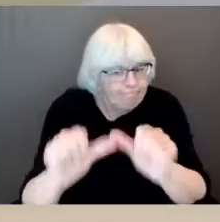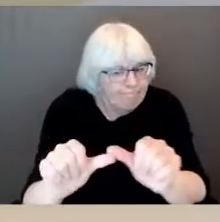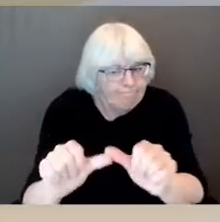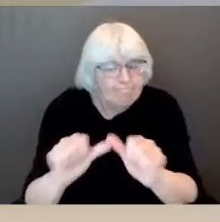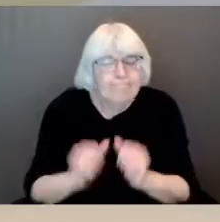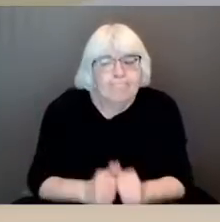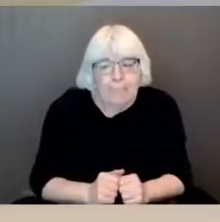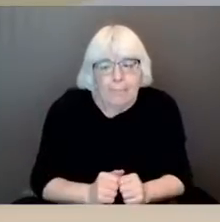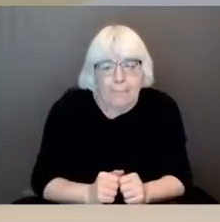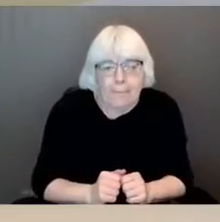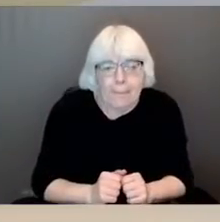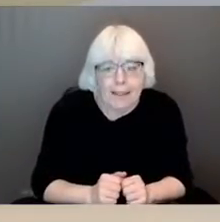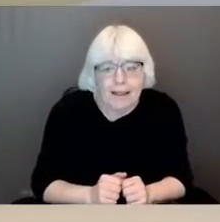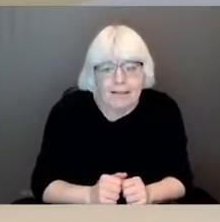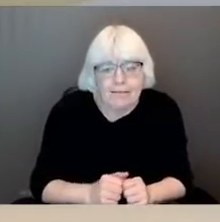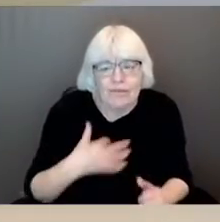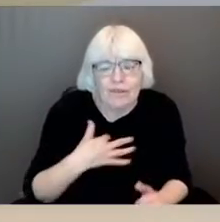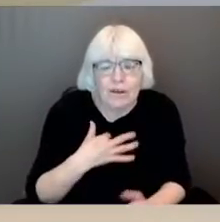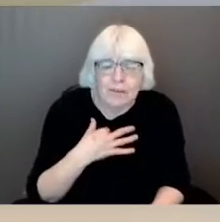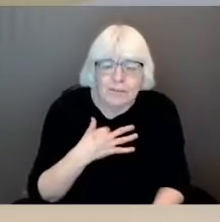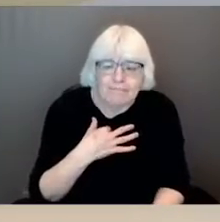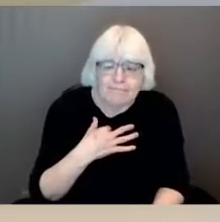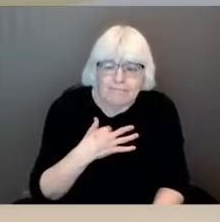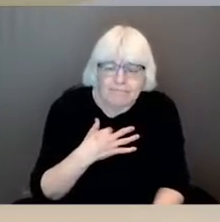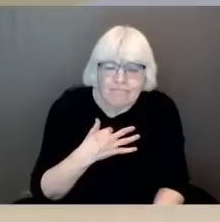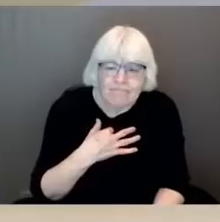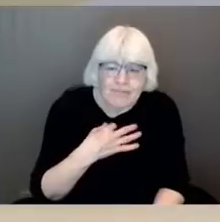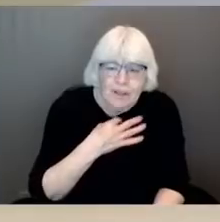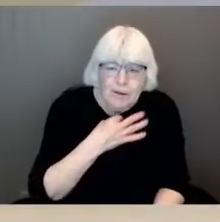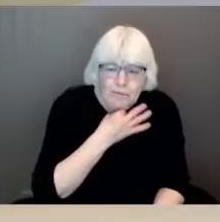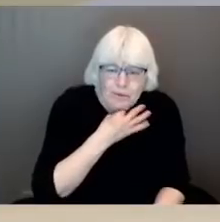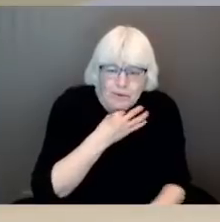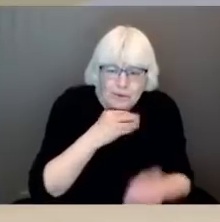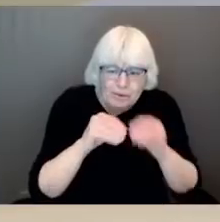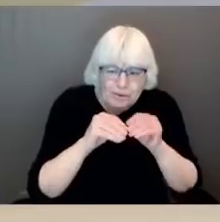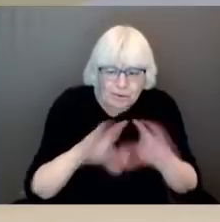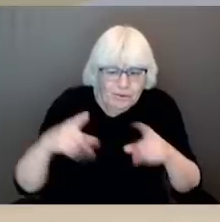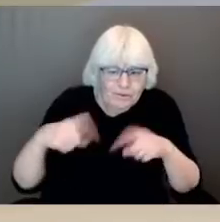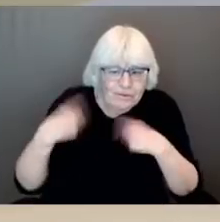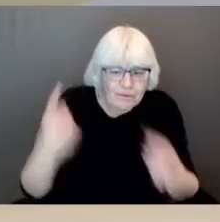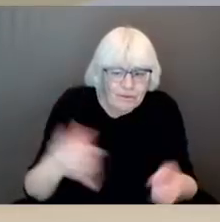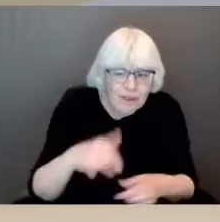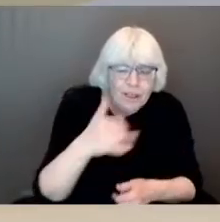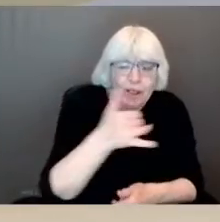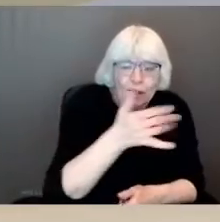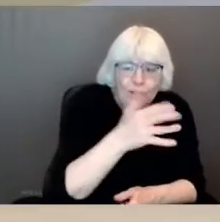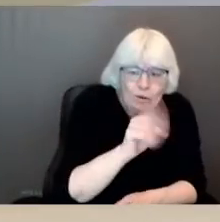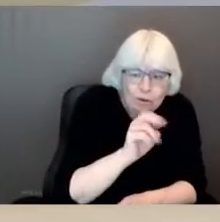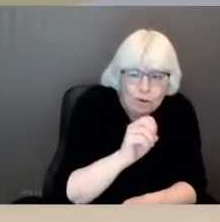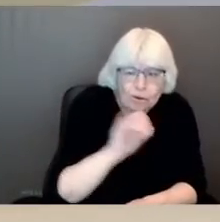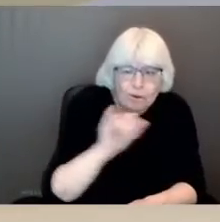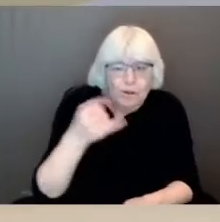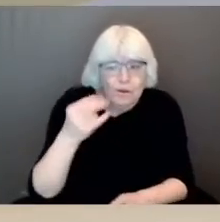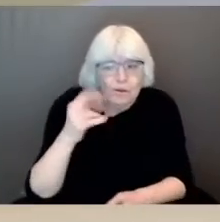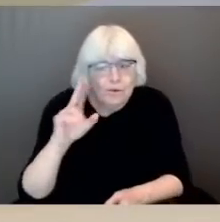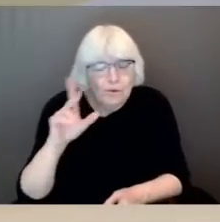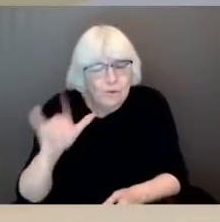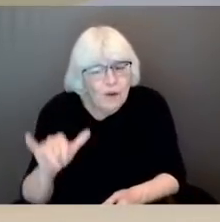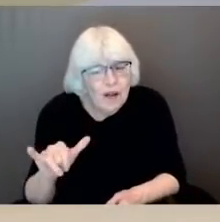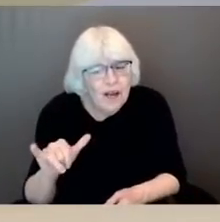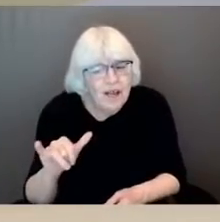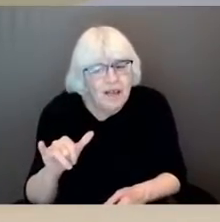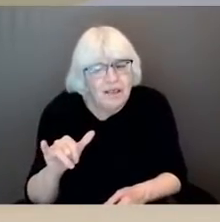Since June, July, have there been, or what has the percentage been of